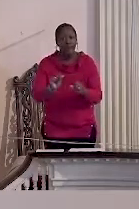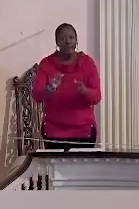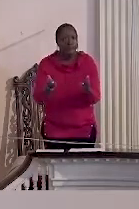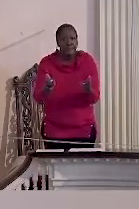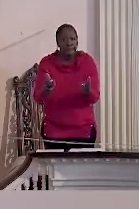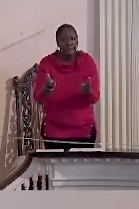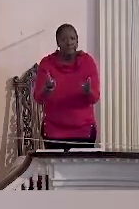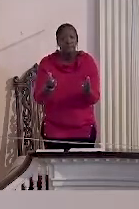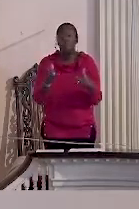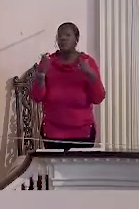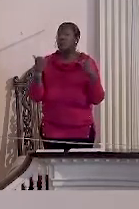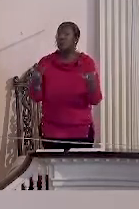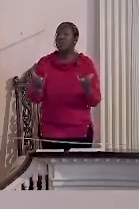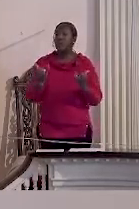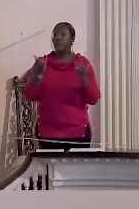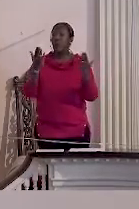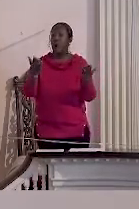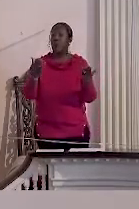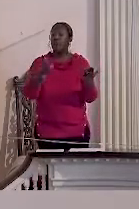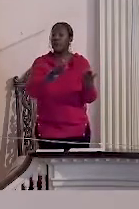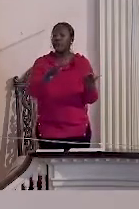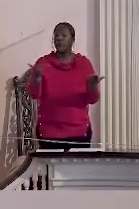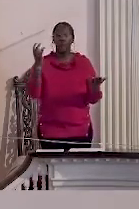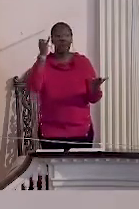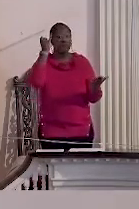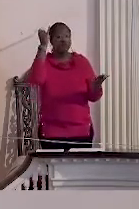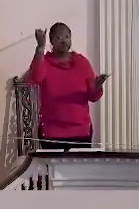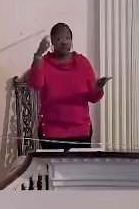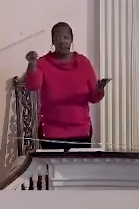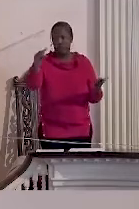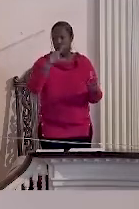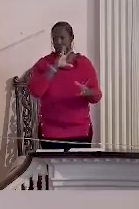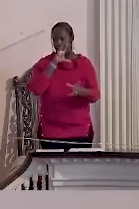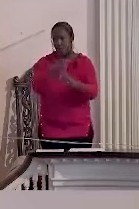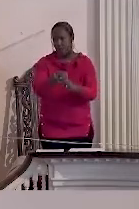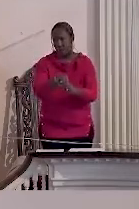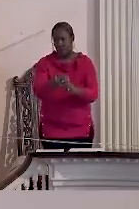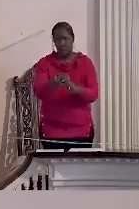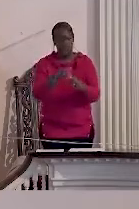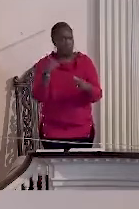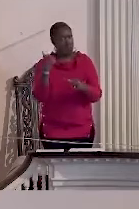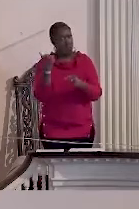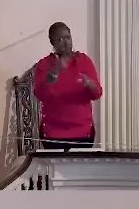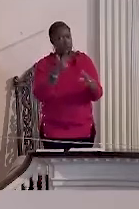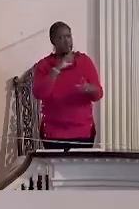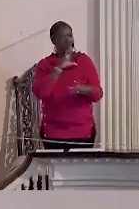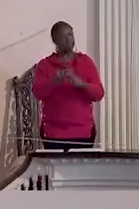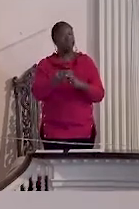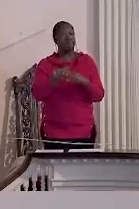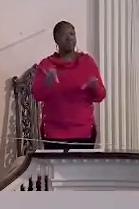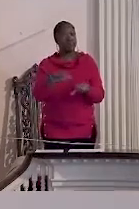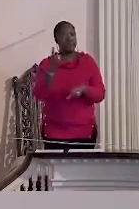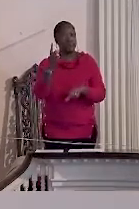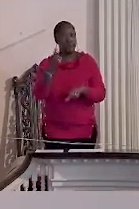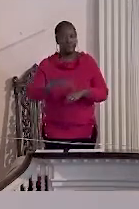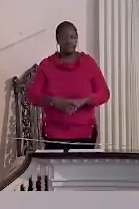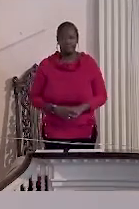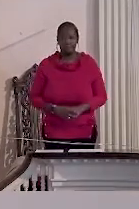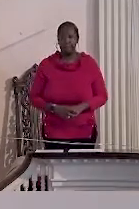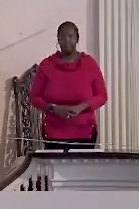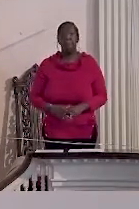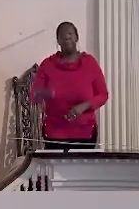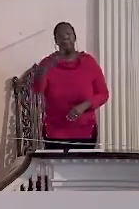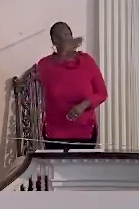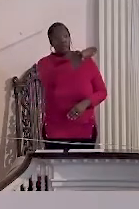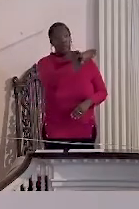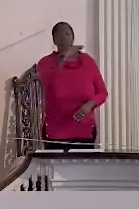Today we are offering you a few ways to act, and every one of us can do something. In Pierce Hall,